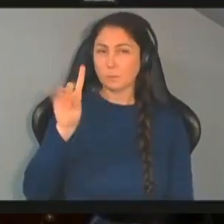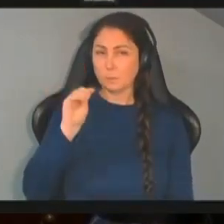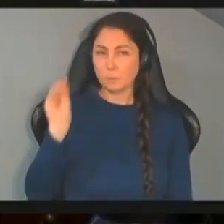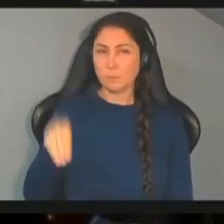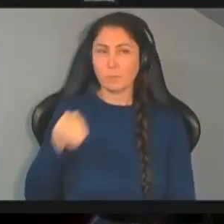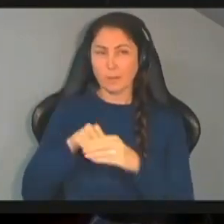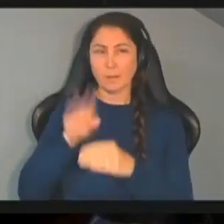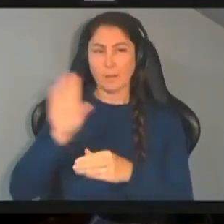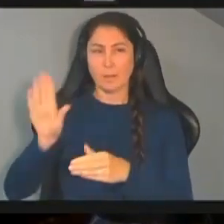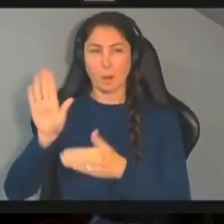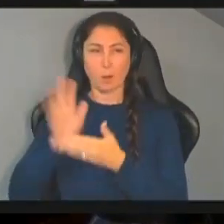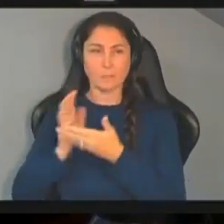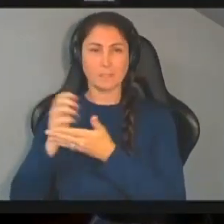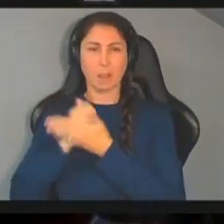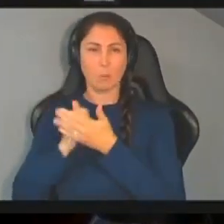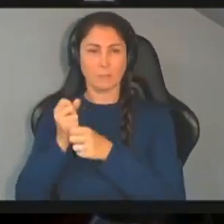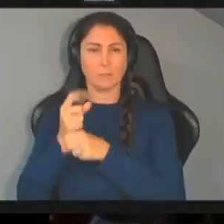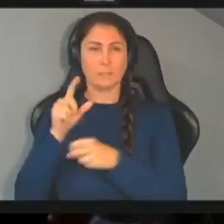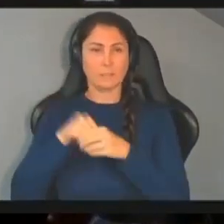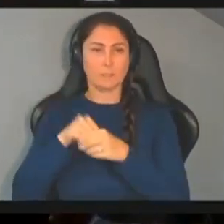salaries in